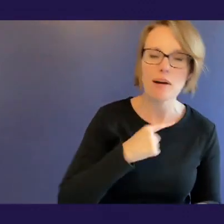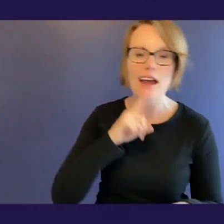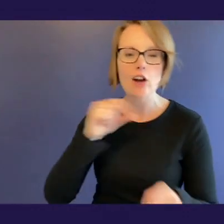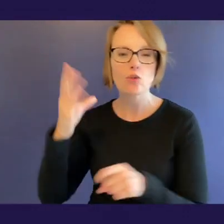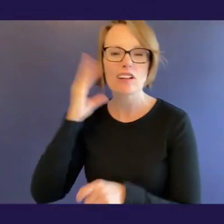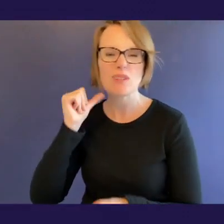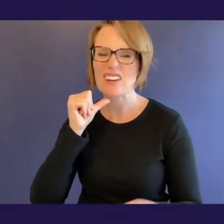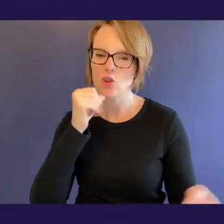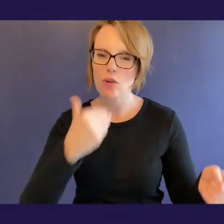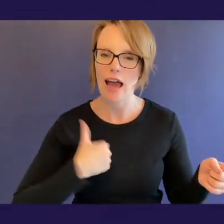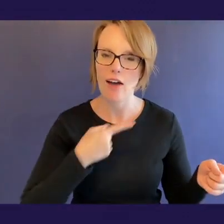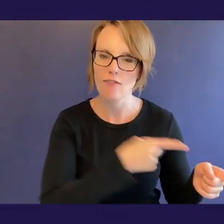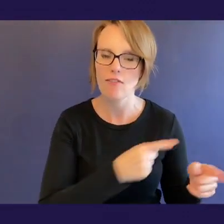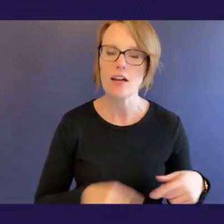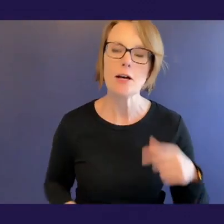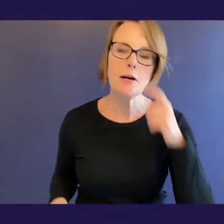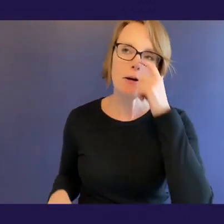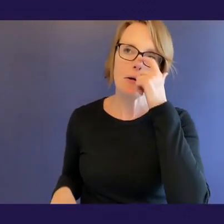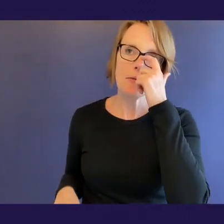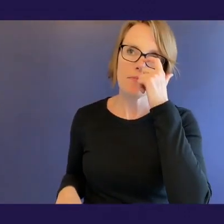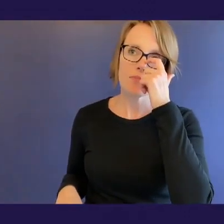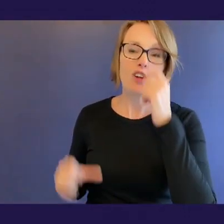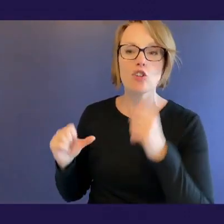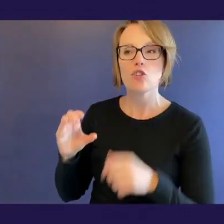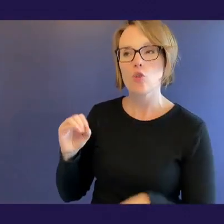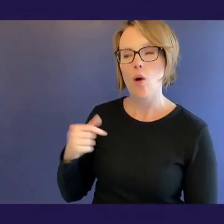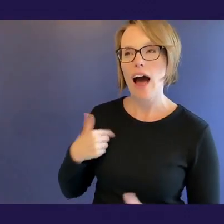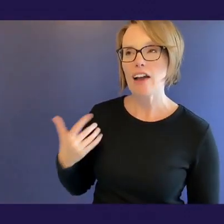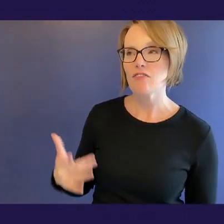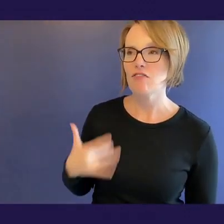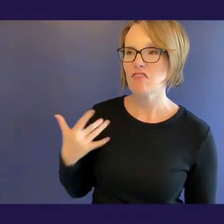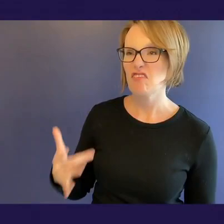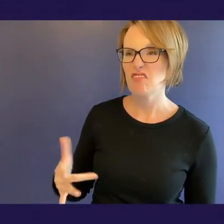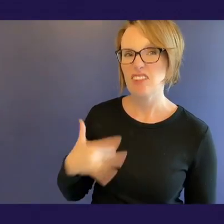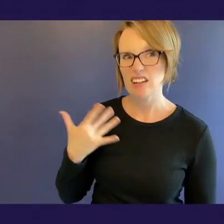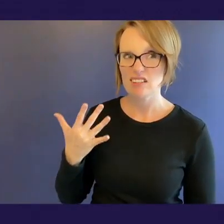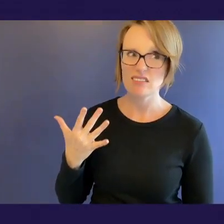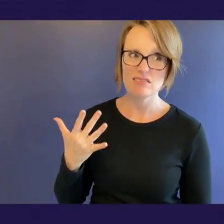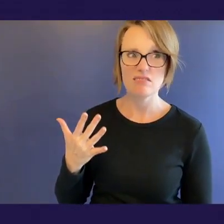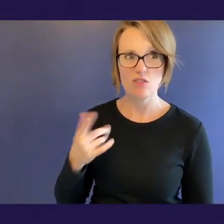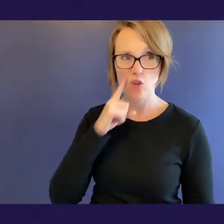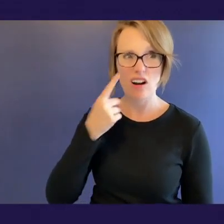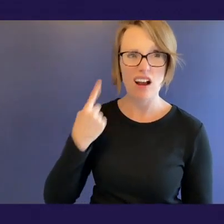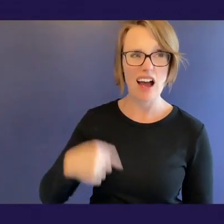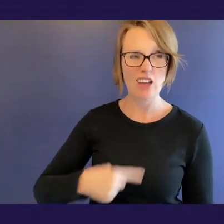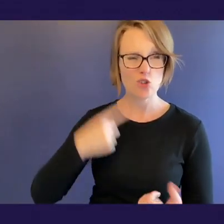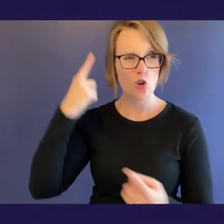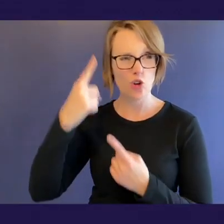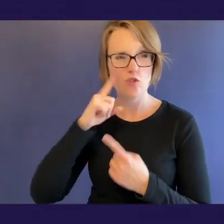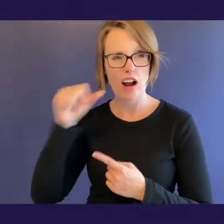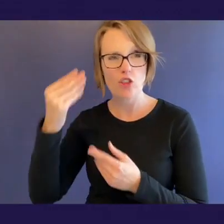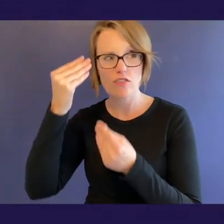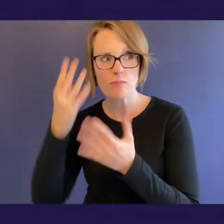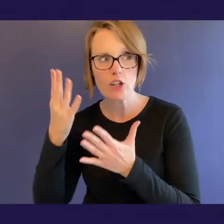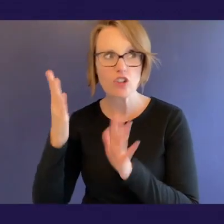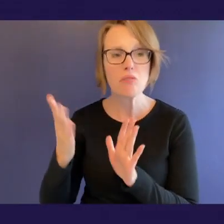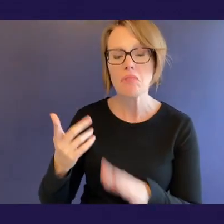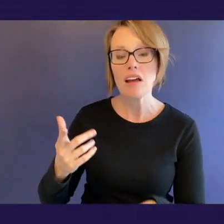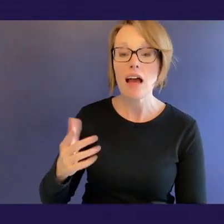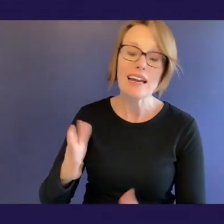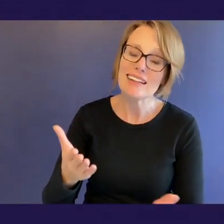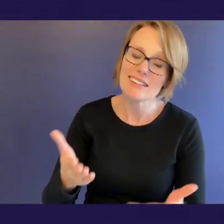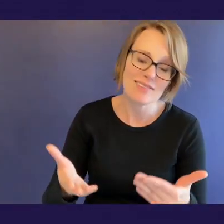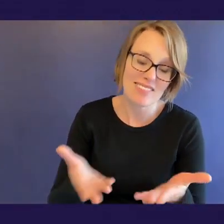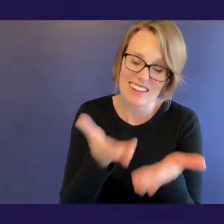lot, rather than trying to figure out the where to look for other information, it's very easy to find it. I'm happy to share some